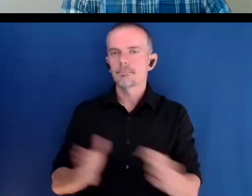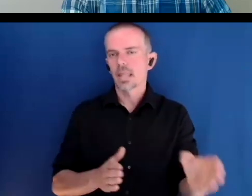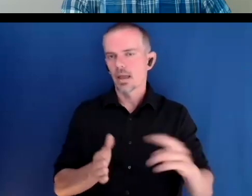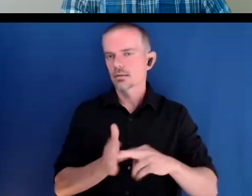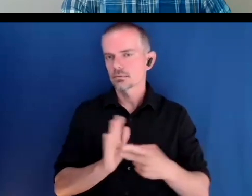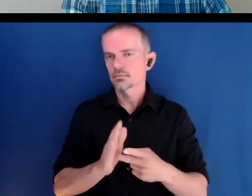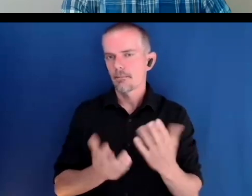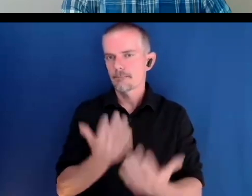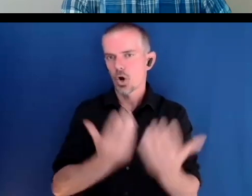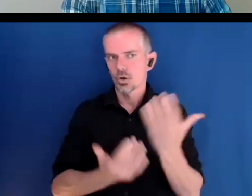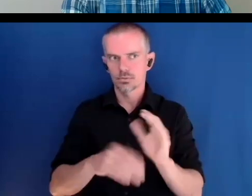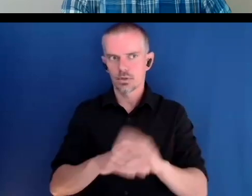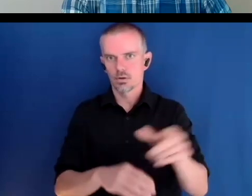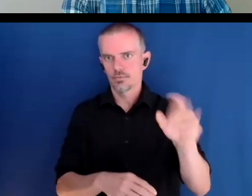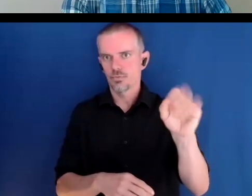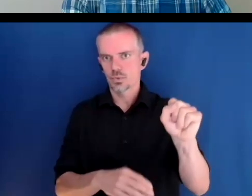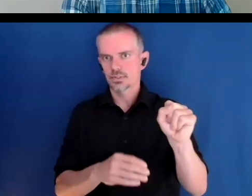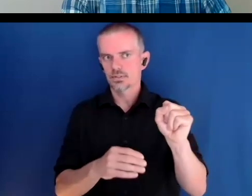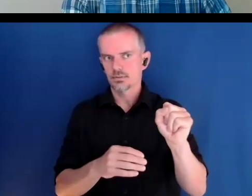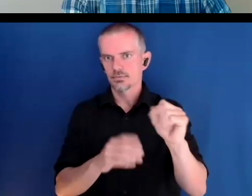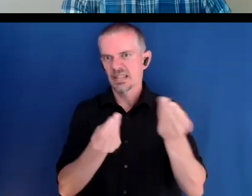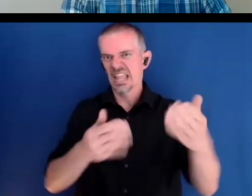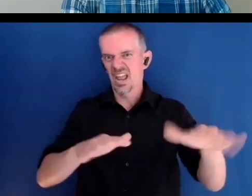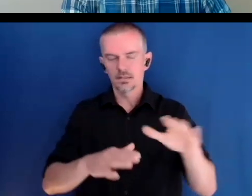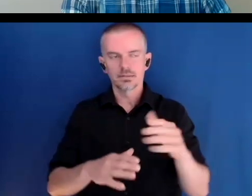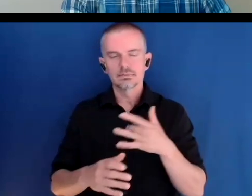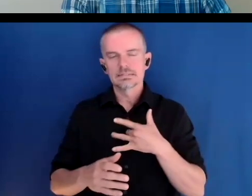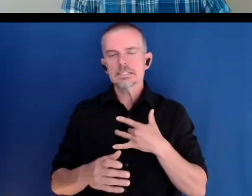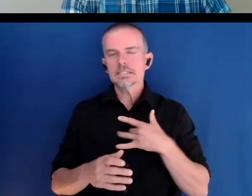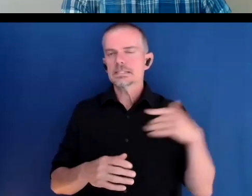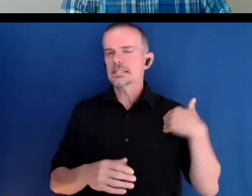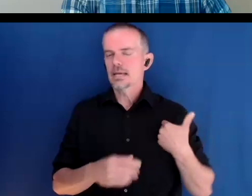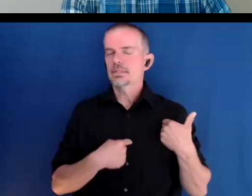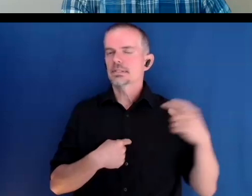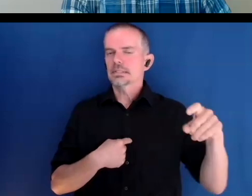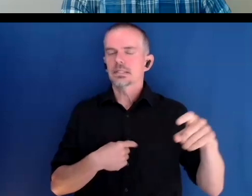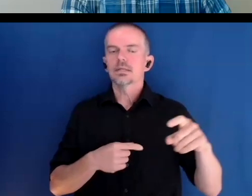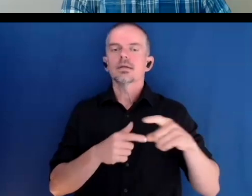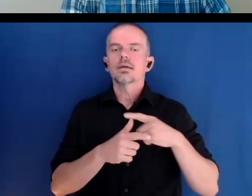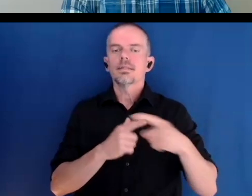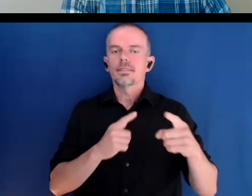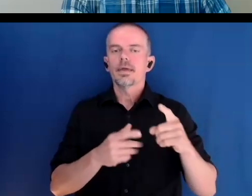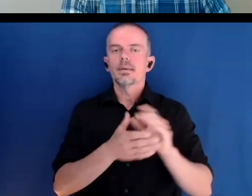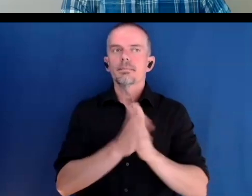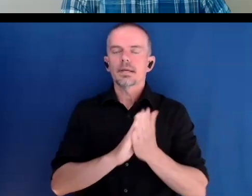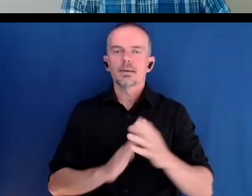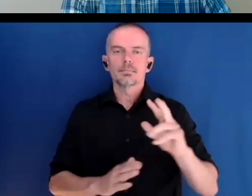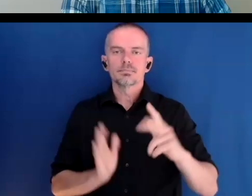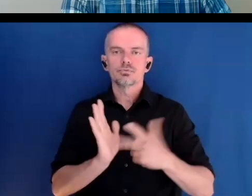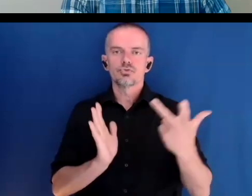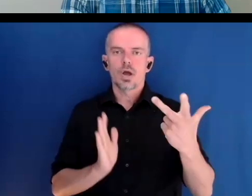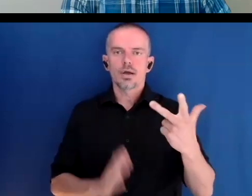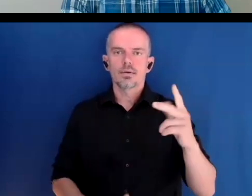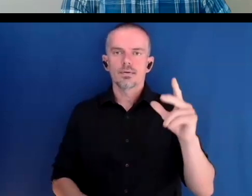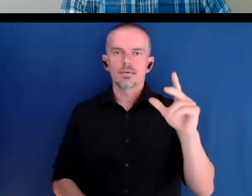National Forest System lands. And it ended up from there growing into a tri-forest master participating agreement between